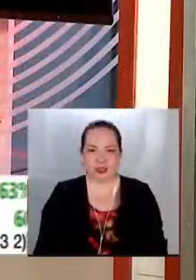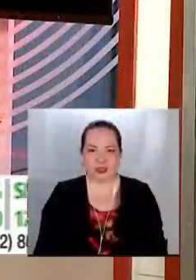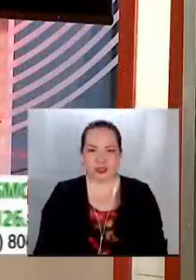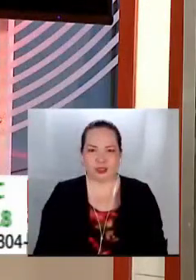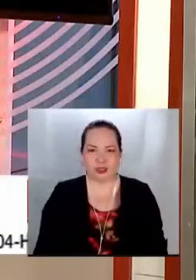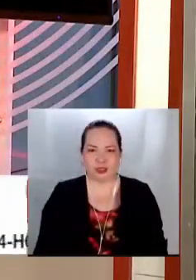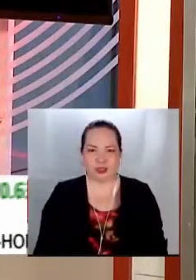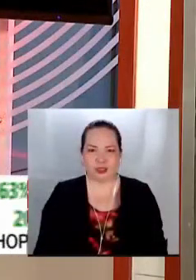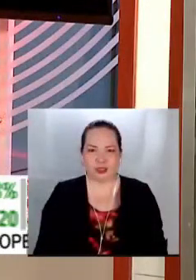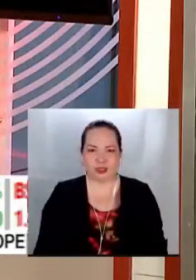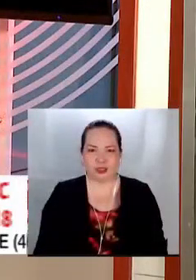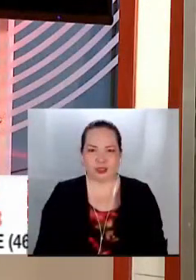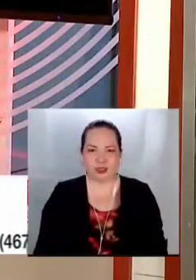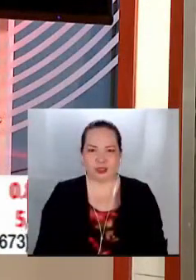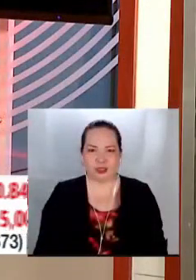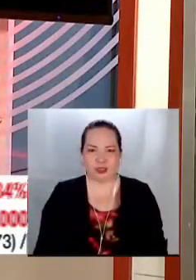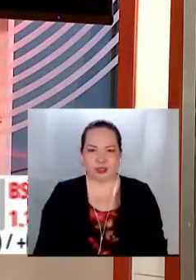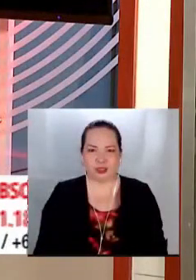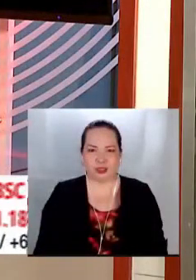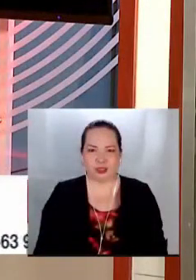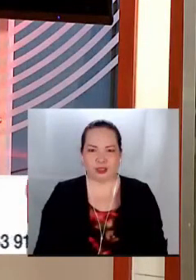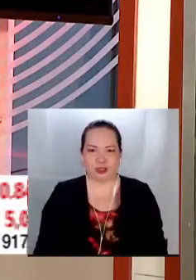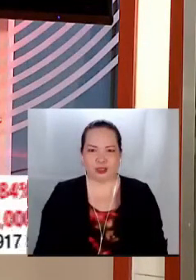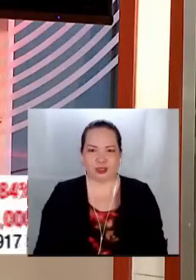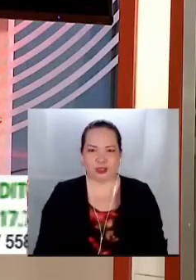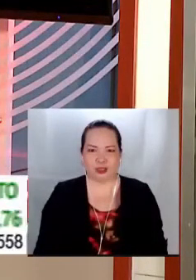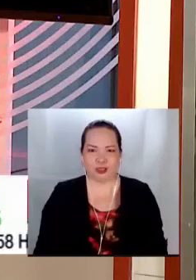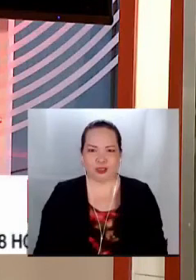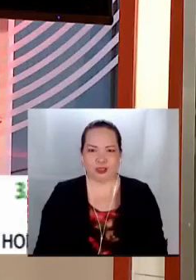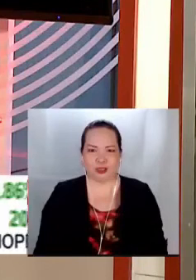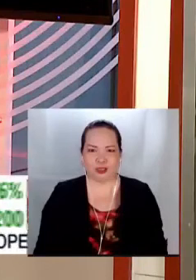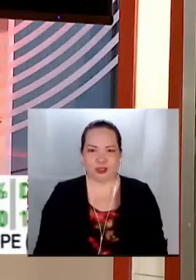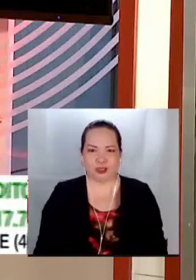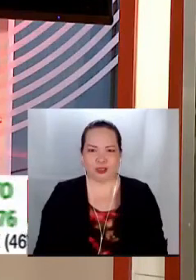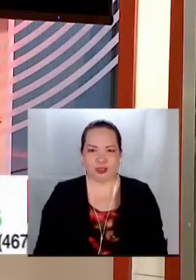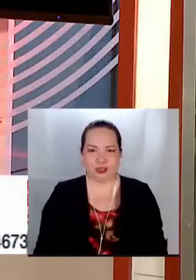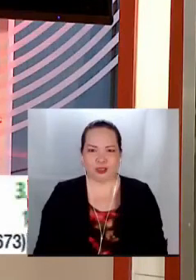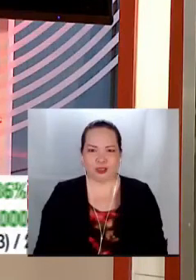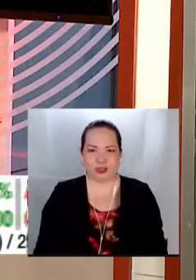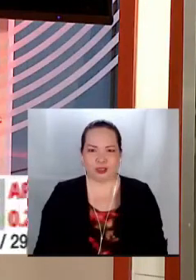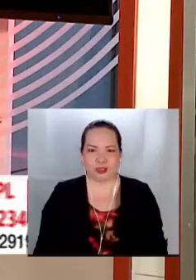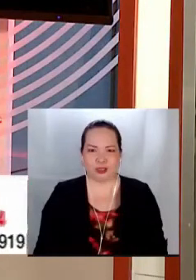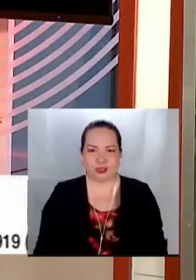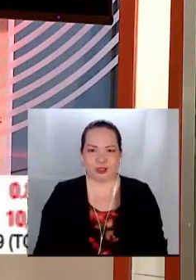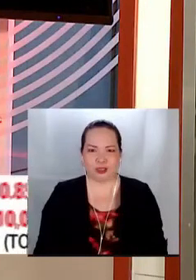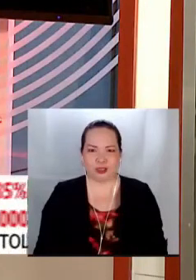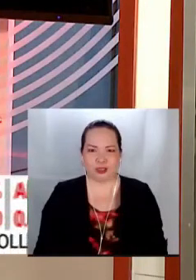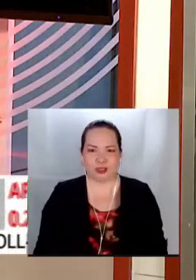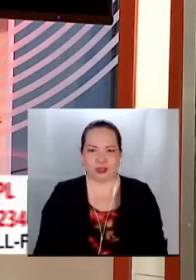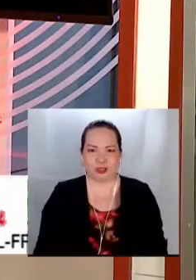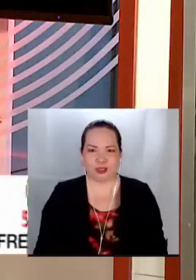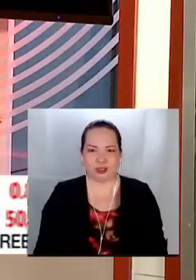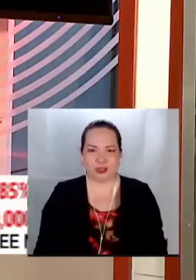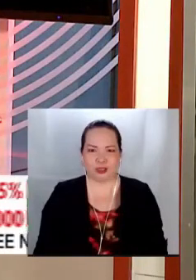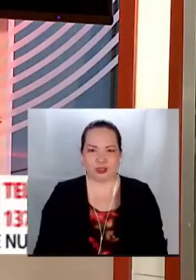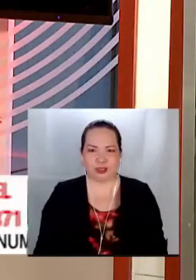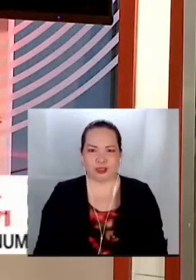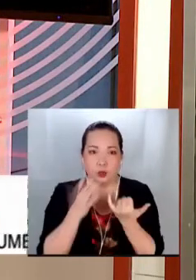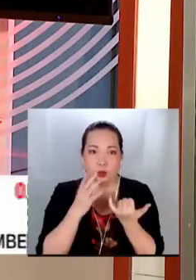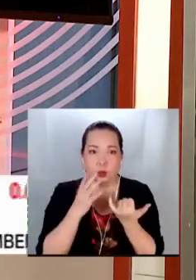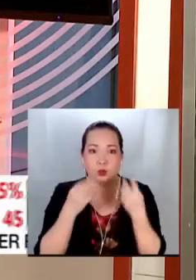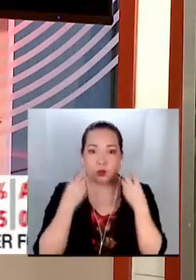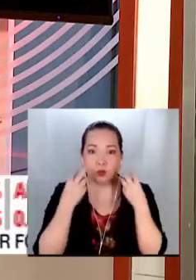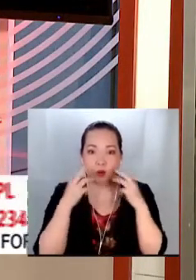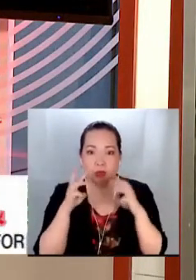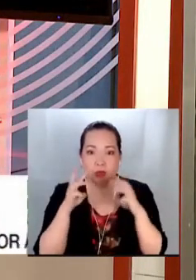Thanks for joining us today. And for those of you watching us on YouTube and on Facebook, nice to have you with us as well. Let's begin. Quezon City